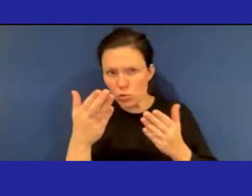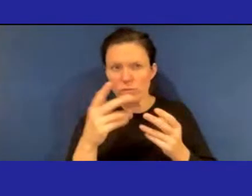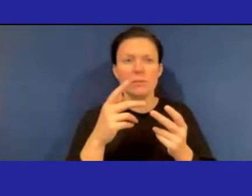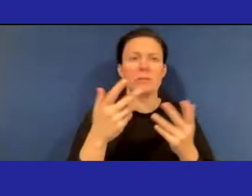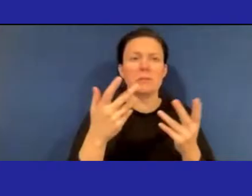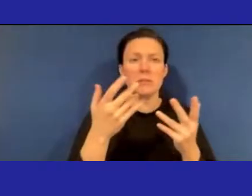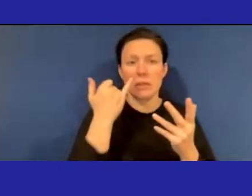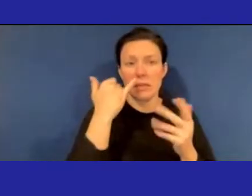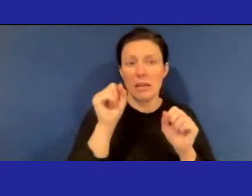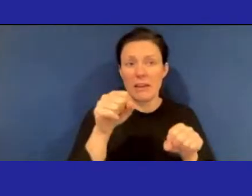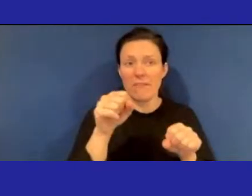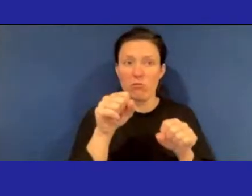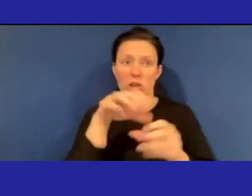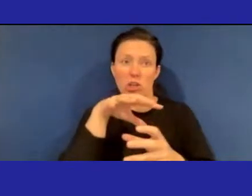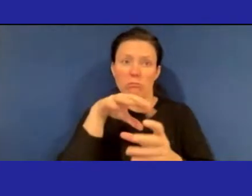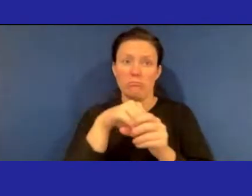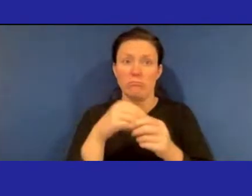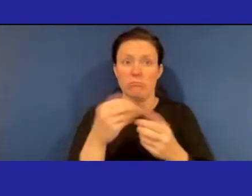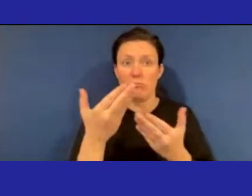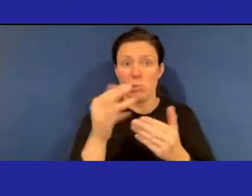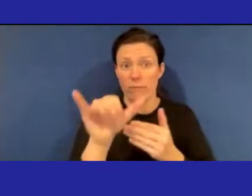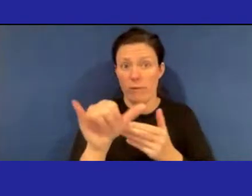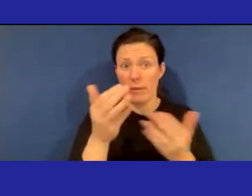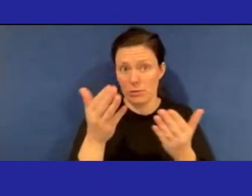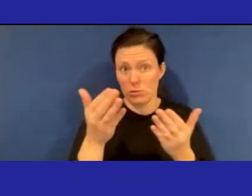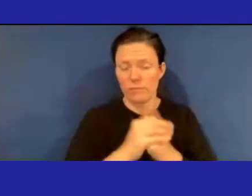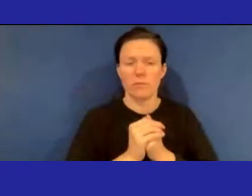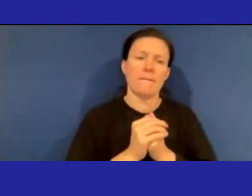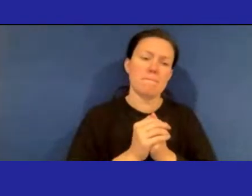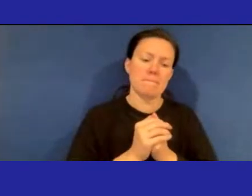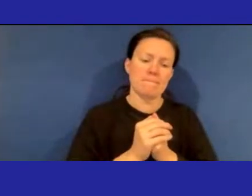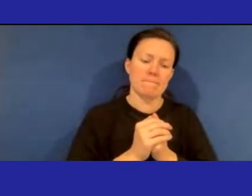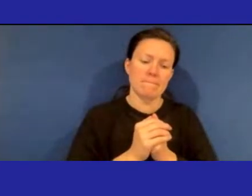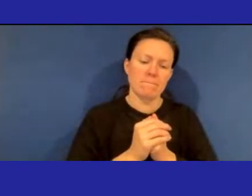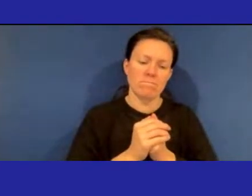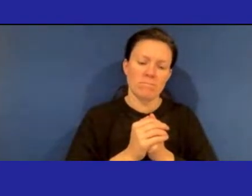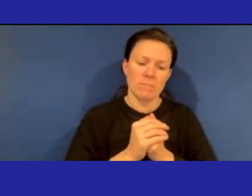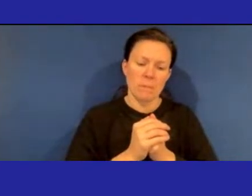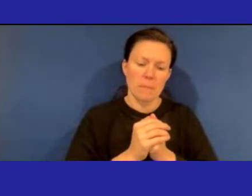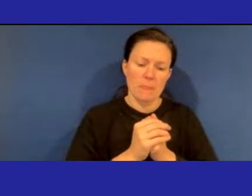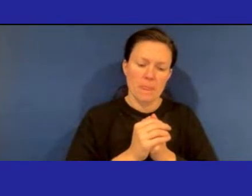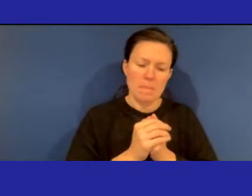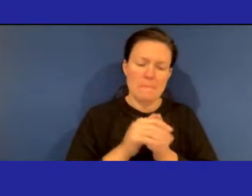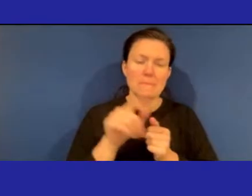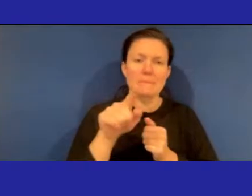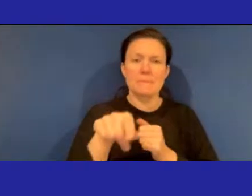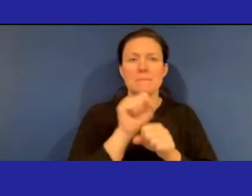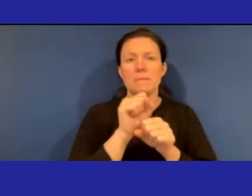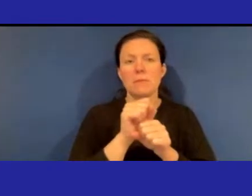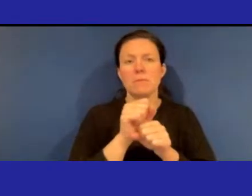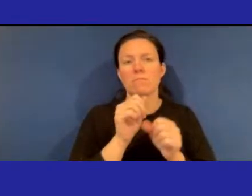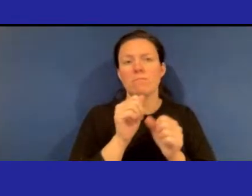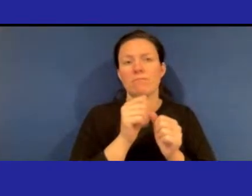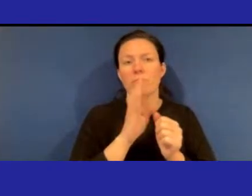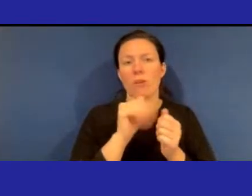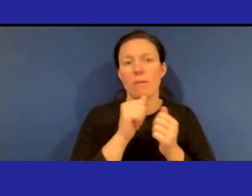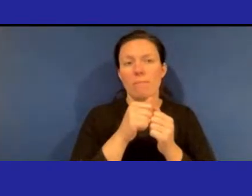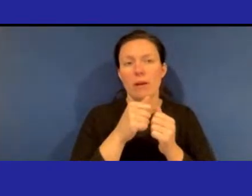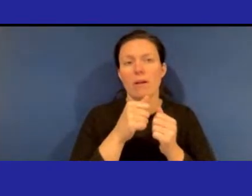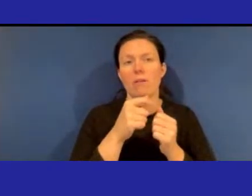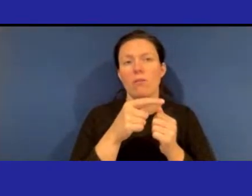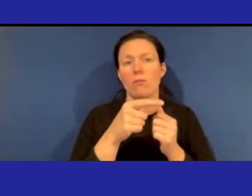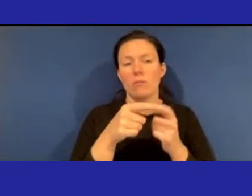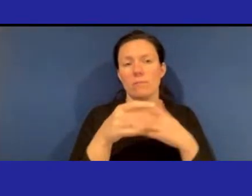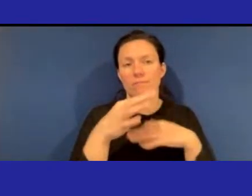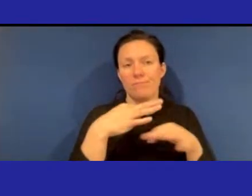on. And what we found in that work, talking with our transplant centers, was about 64% of our